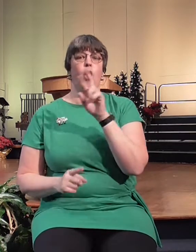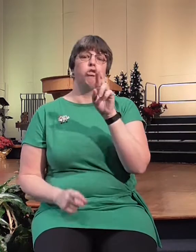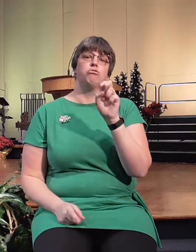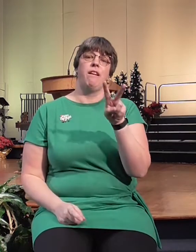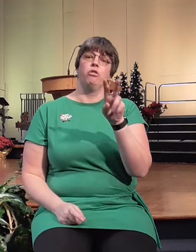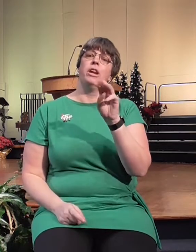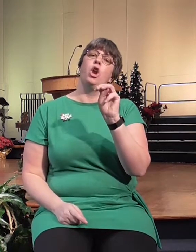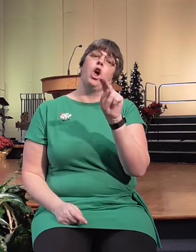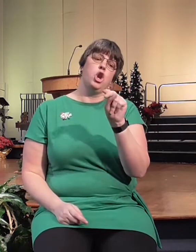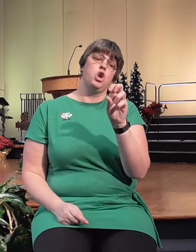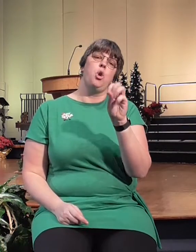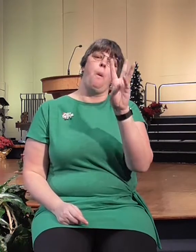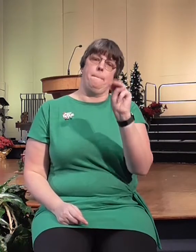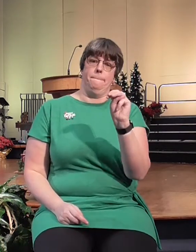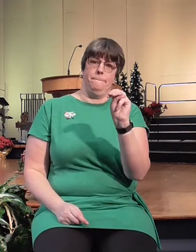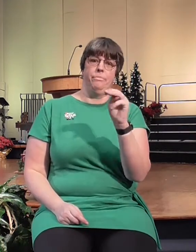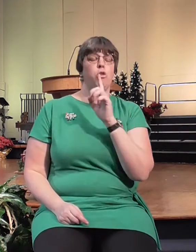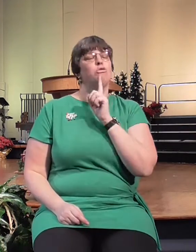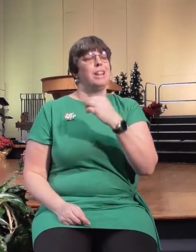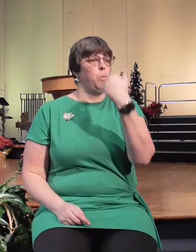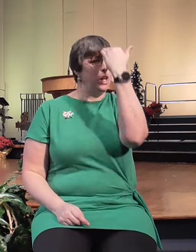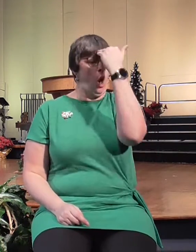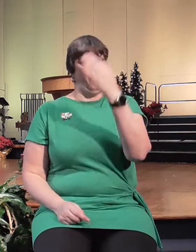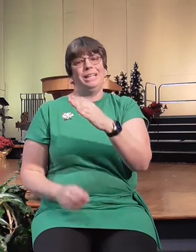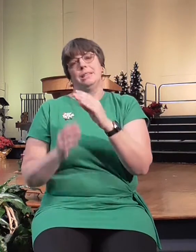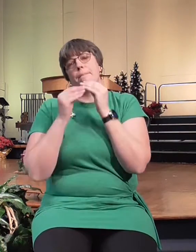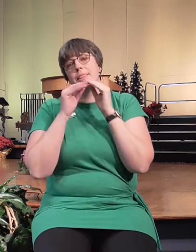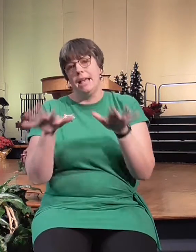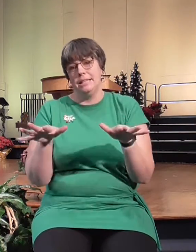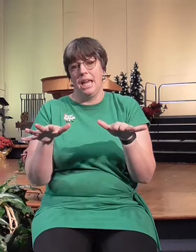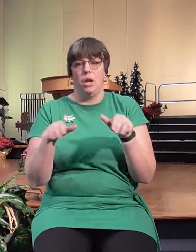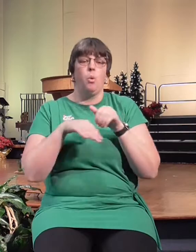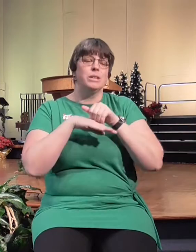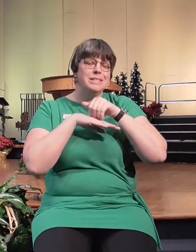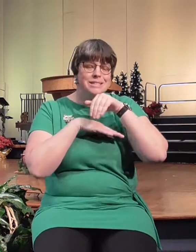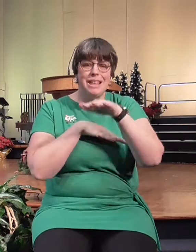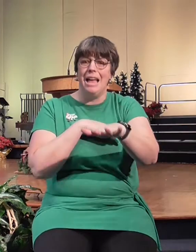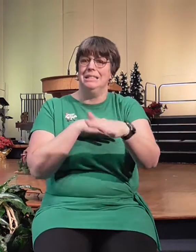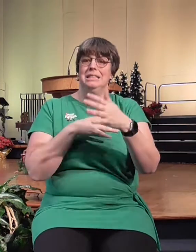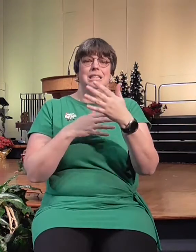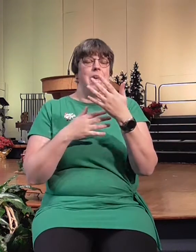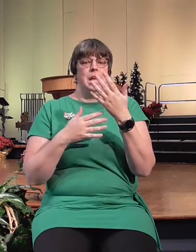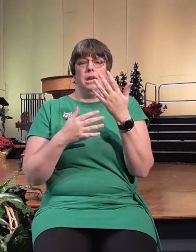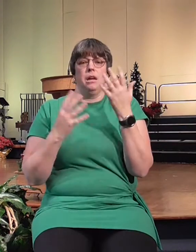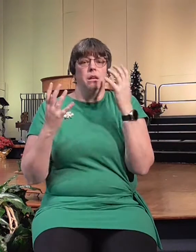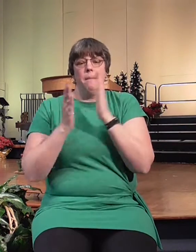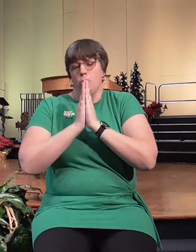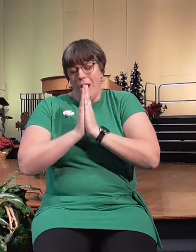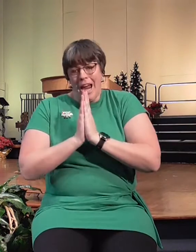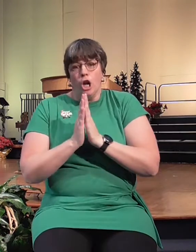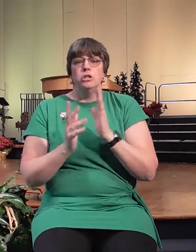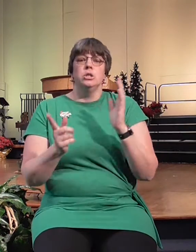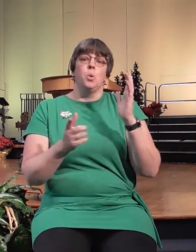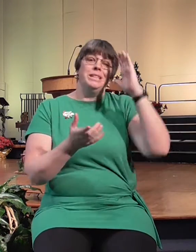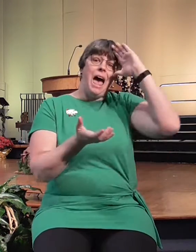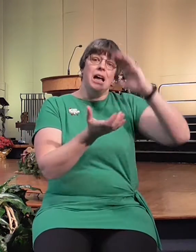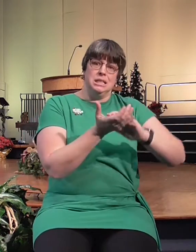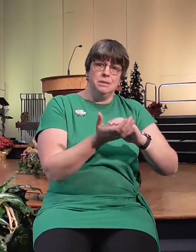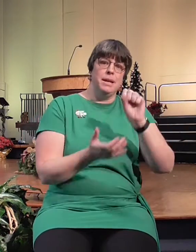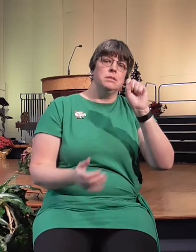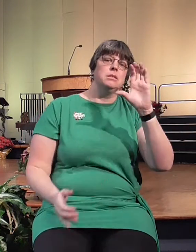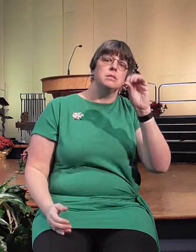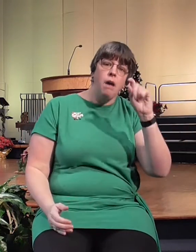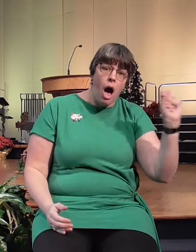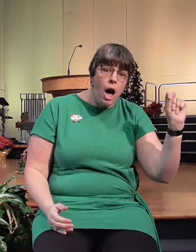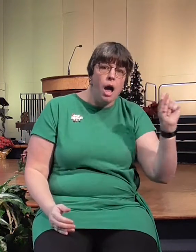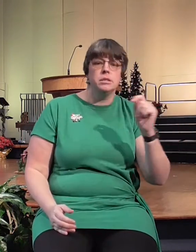do so knowing that he is a blessing, and we send love and prayers out to his beautiful husband, Scott, to their dog,